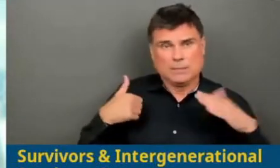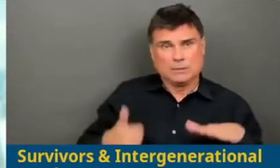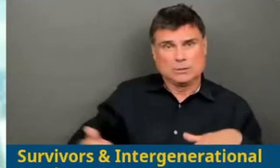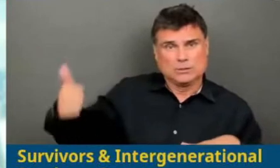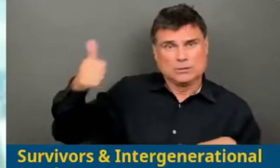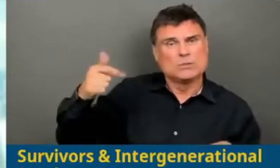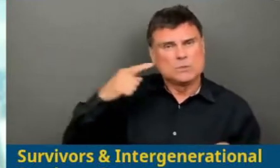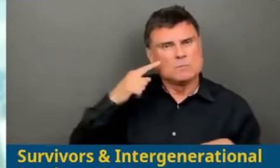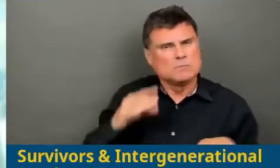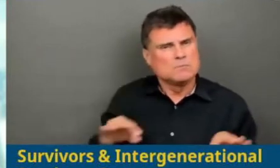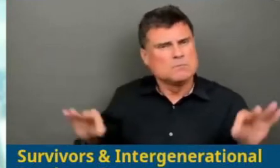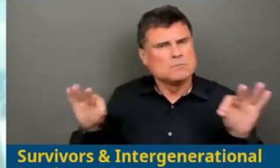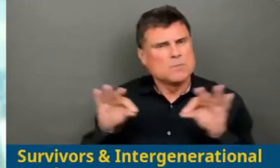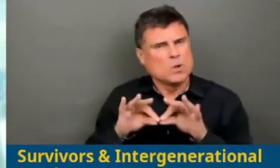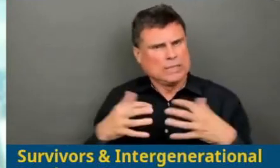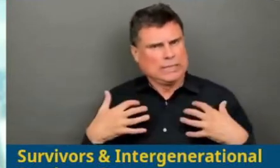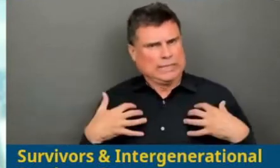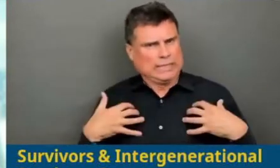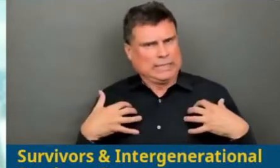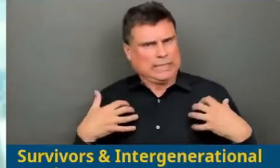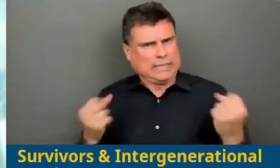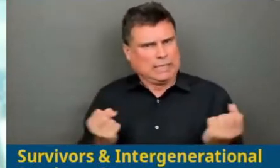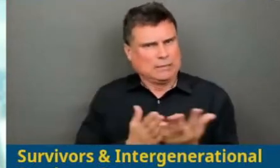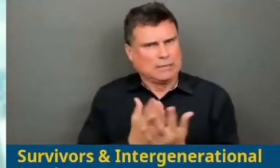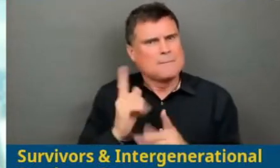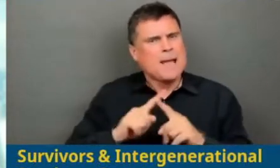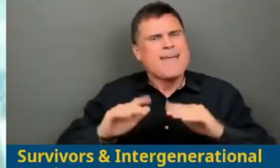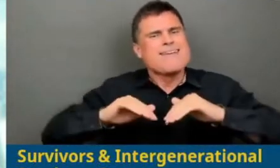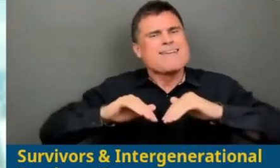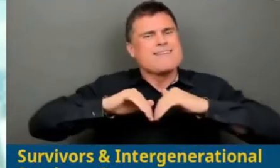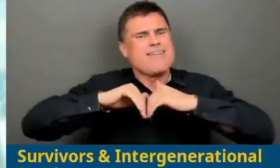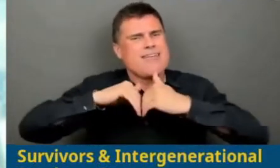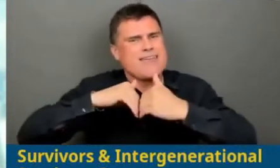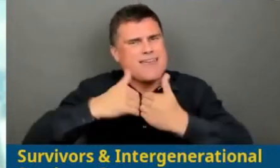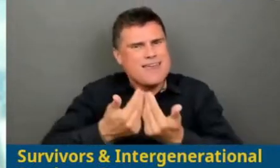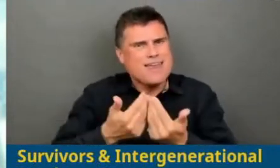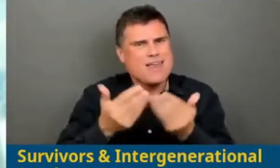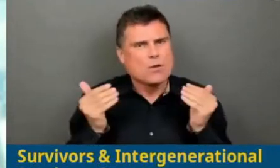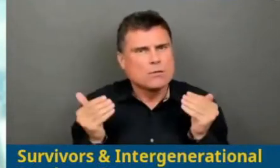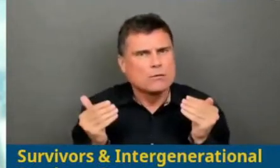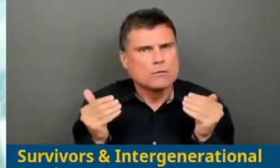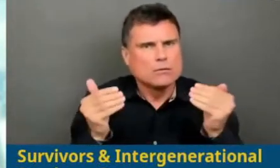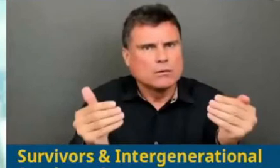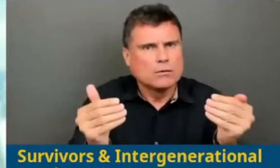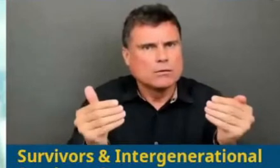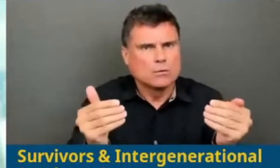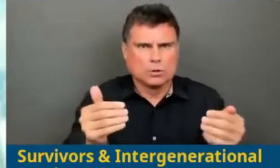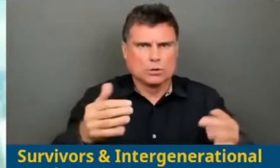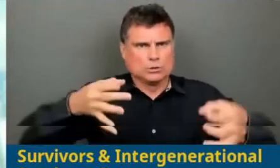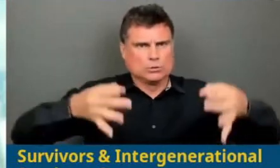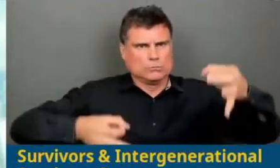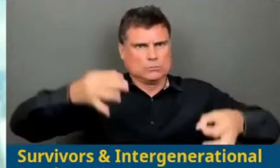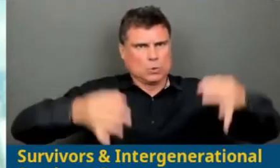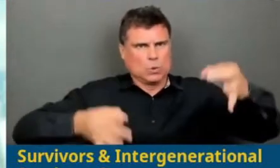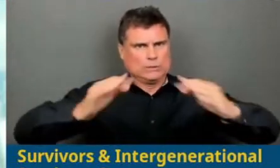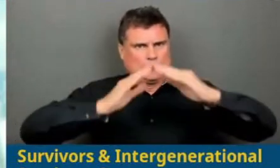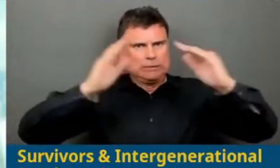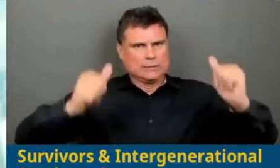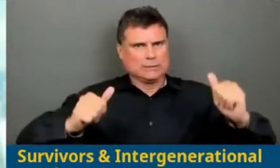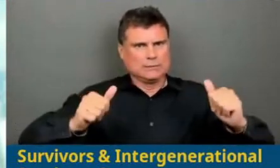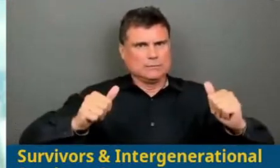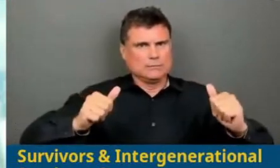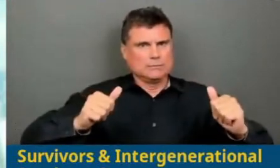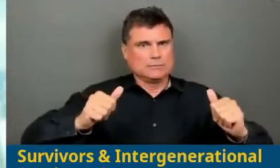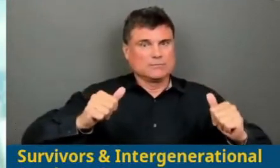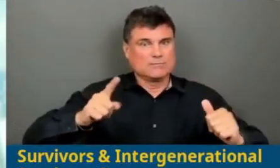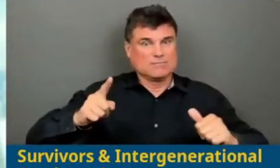address the justice aspect of this situation? Because I believe the chief of the Tecumlips has called for a special prosecutor and wants to